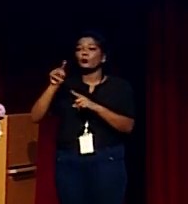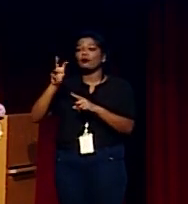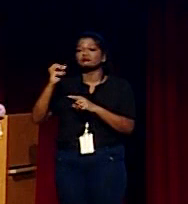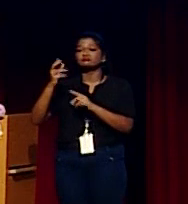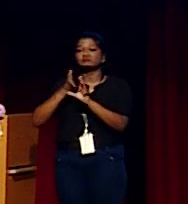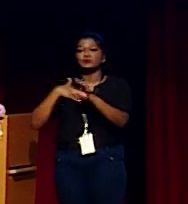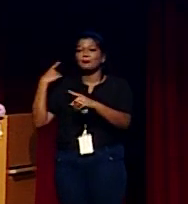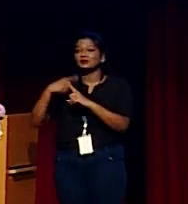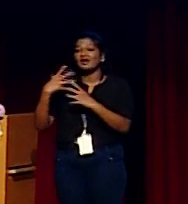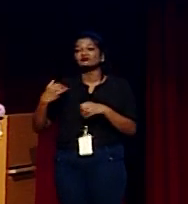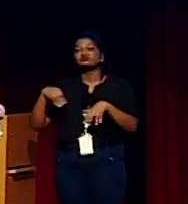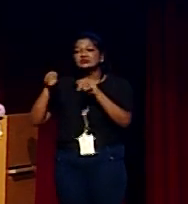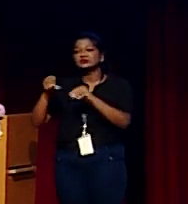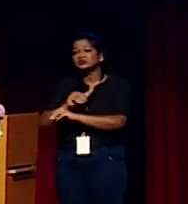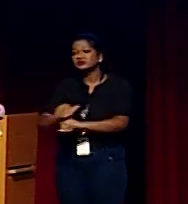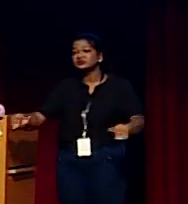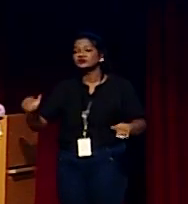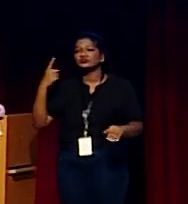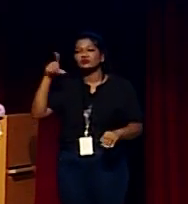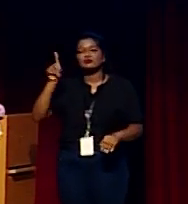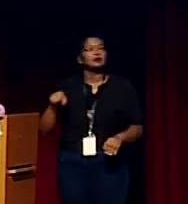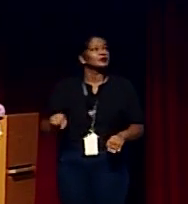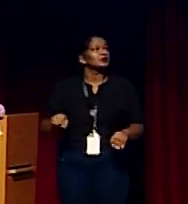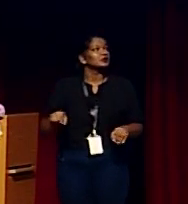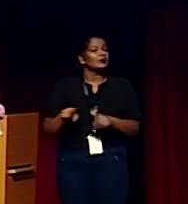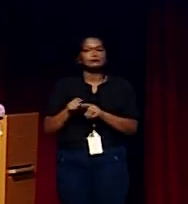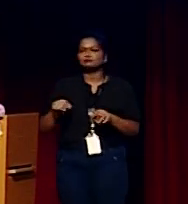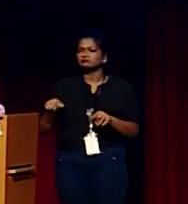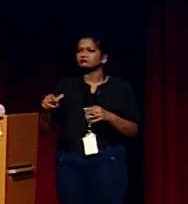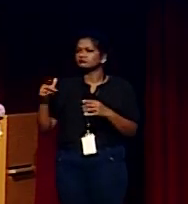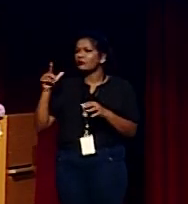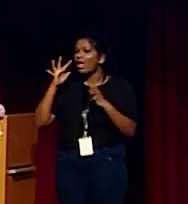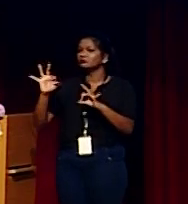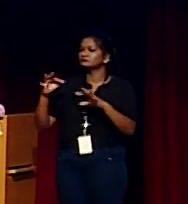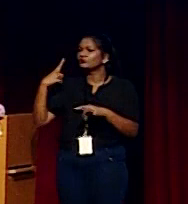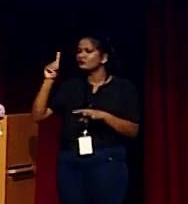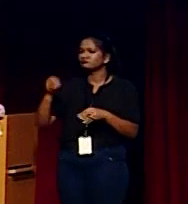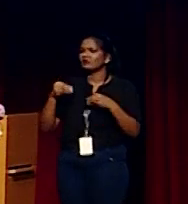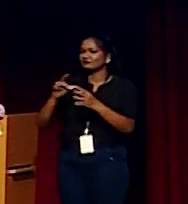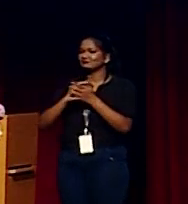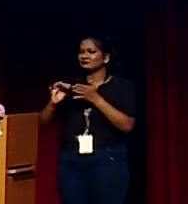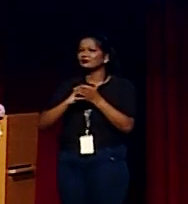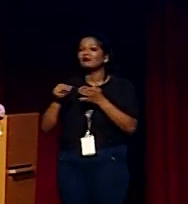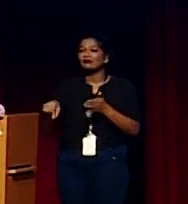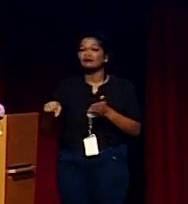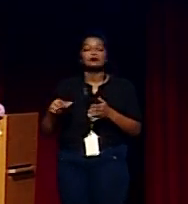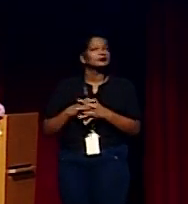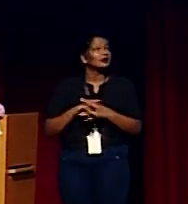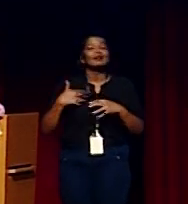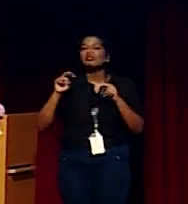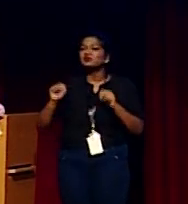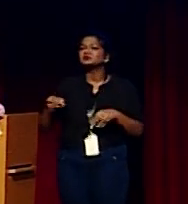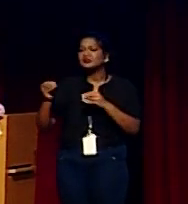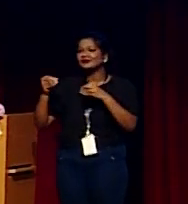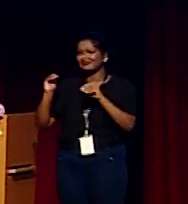years, they've been teaching children LaTeX since effectively grade 1. And they've been in, of course, you don't really need to